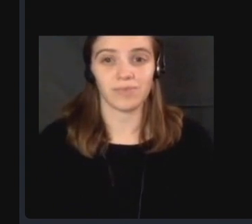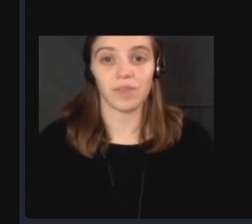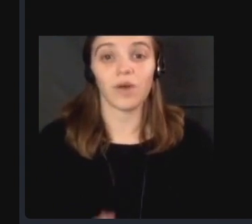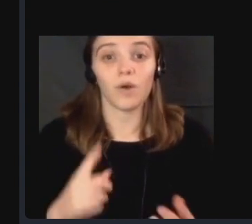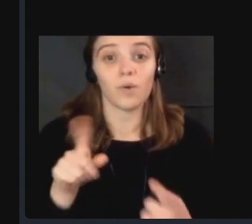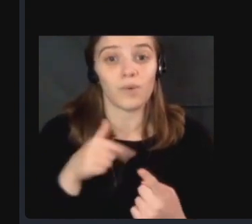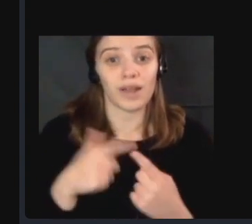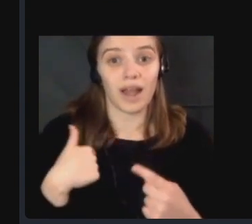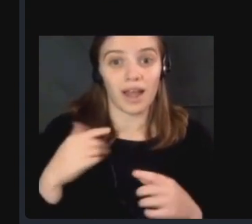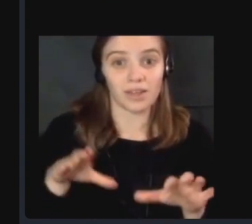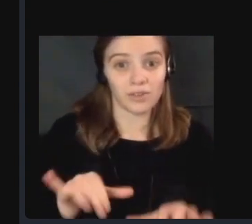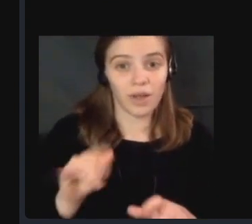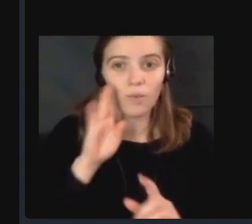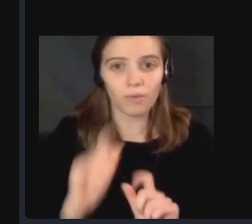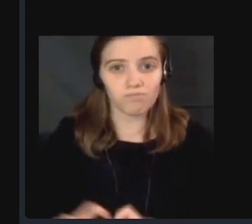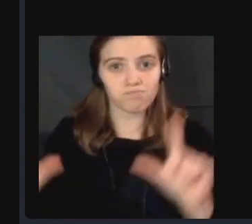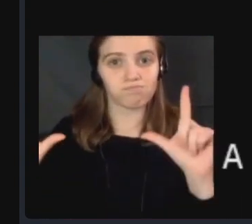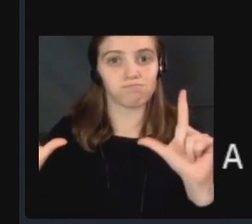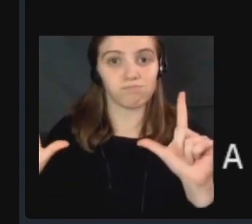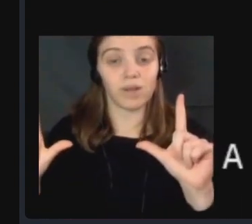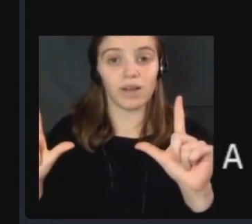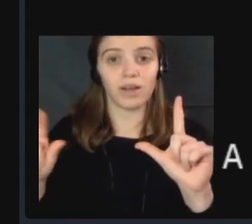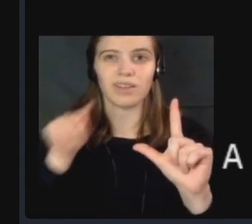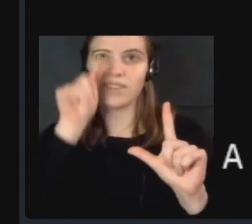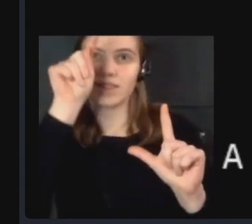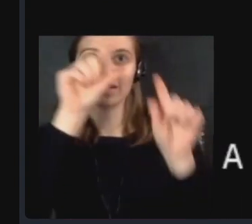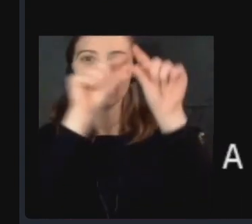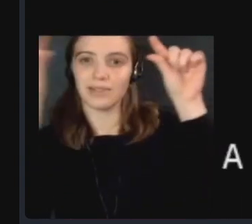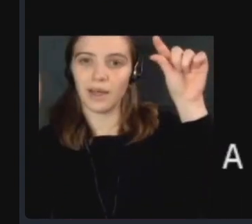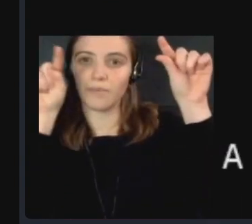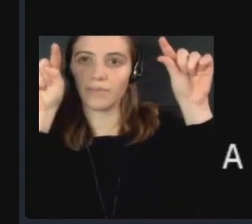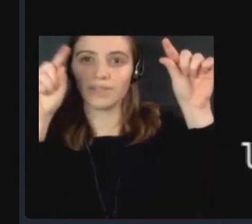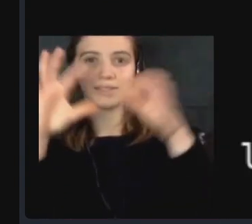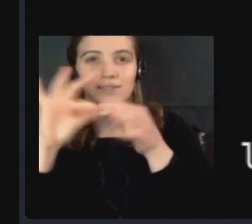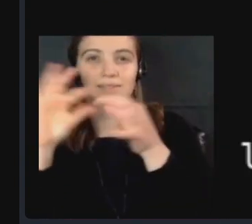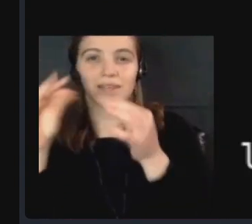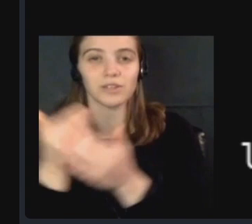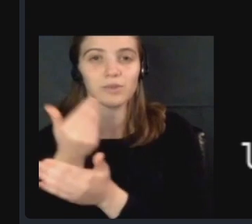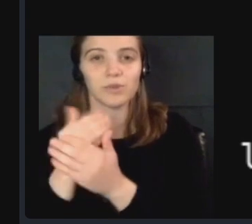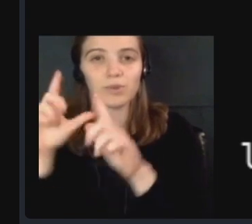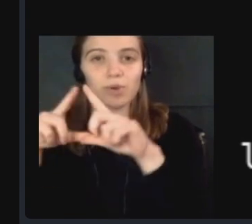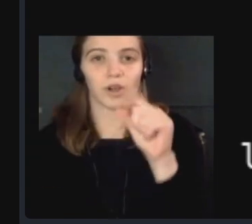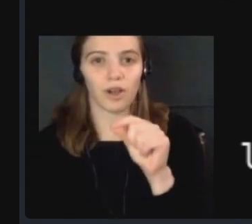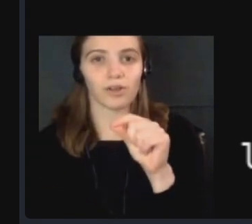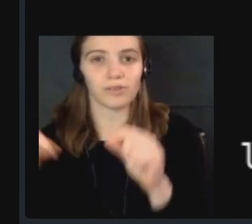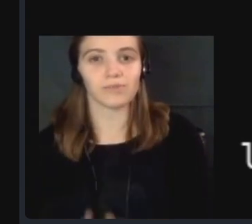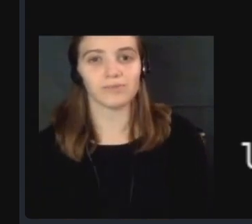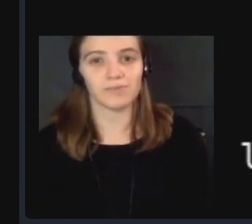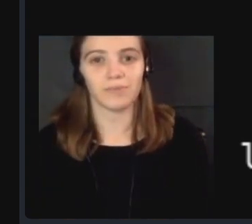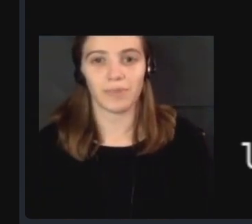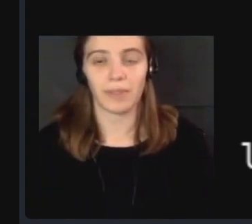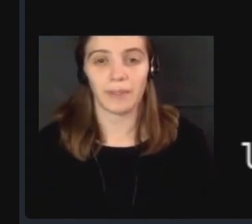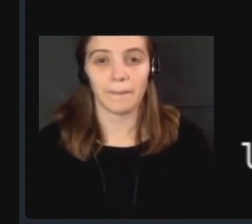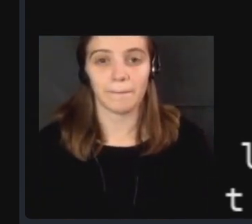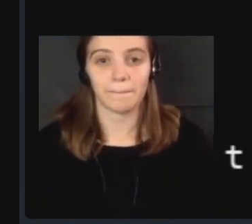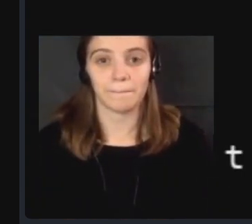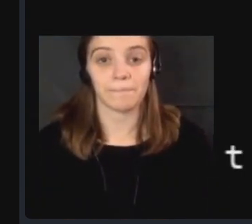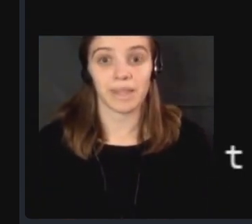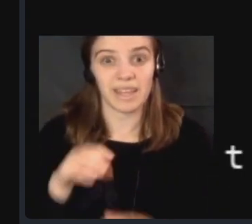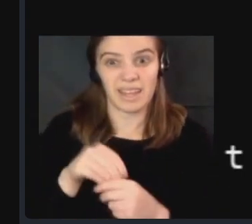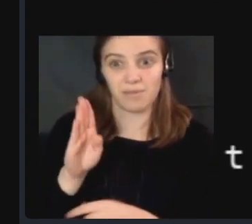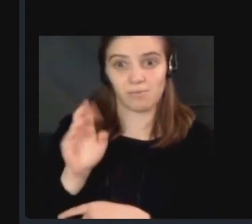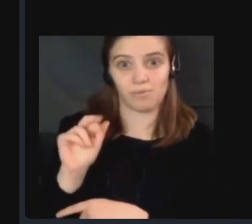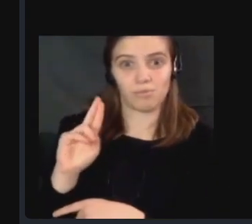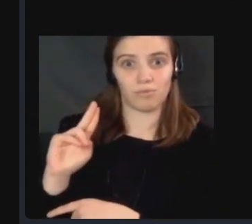quoi. this loads, and now it's echoed at the top and Oh là says là, new card in the branch. trop Now bien. that I'm in the branch, I can make some changes.